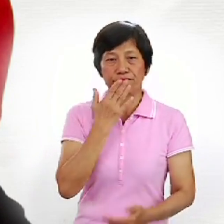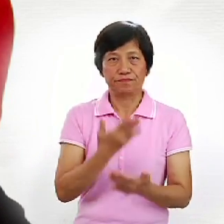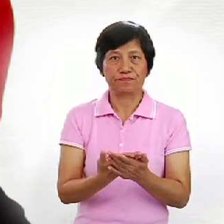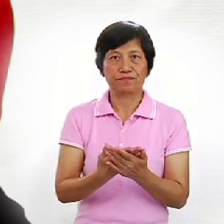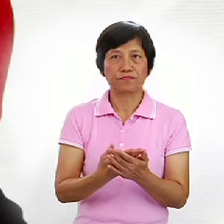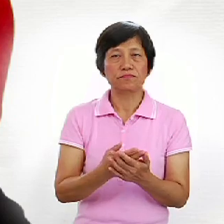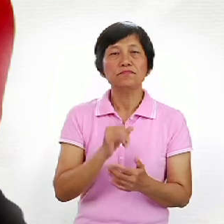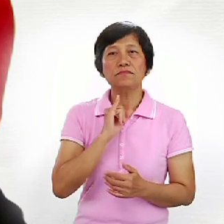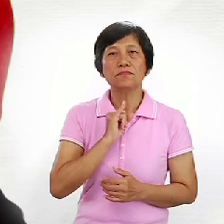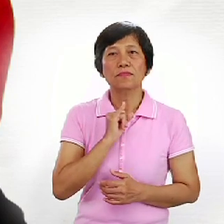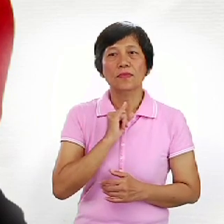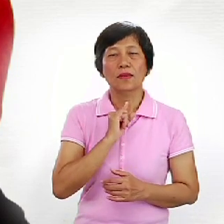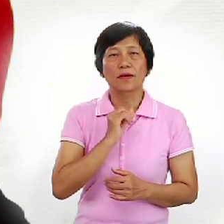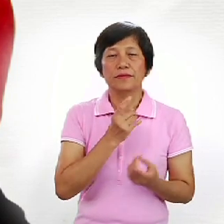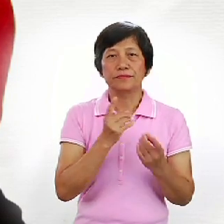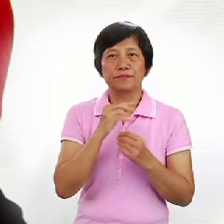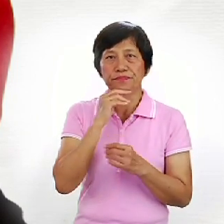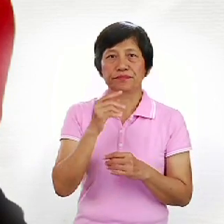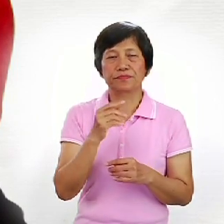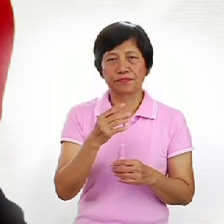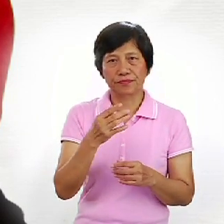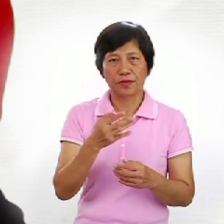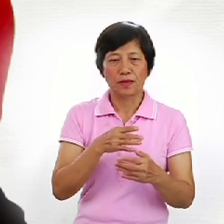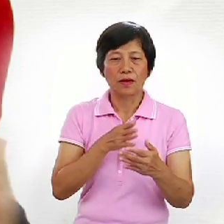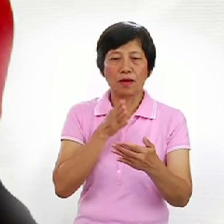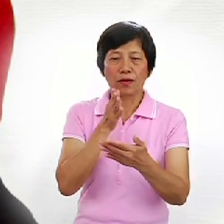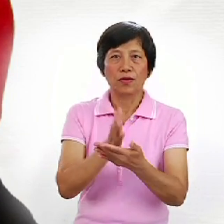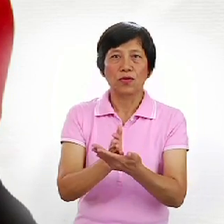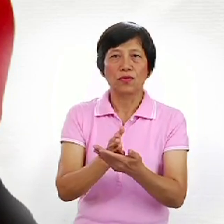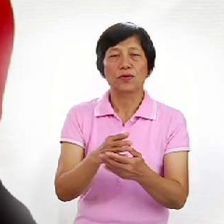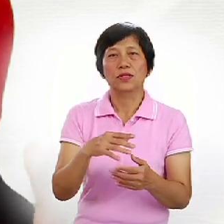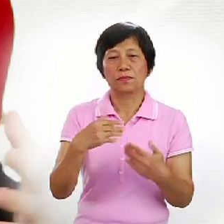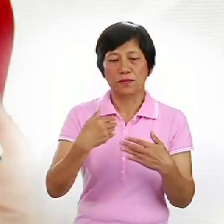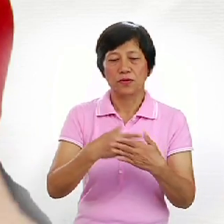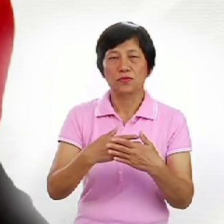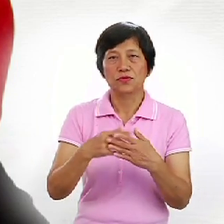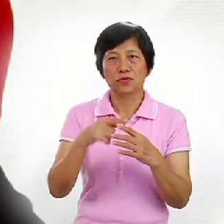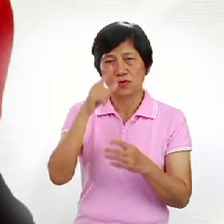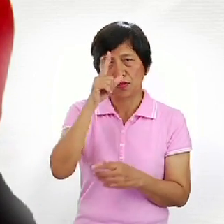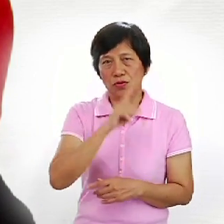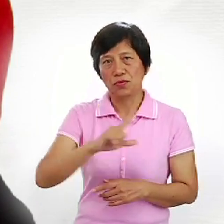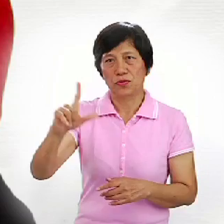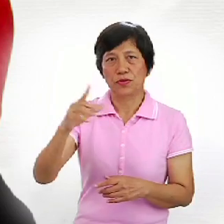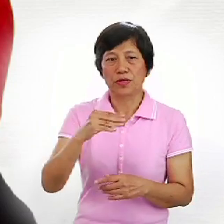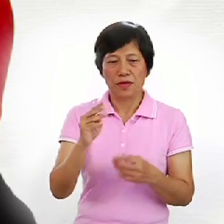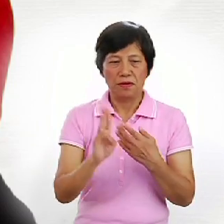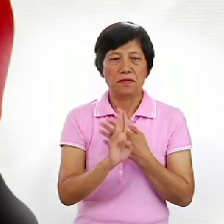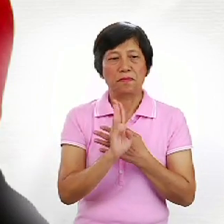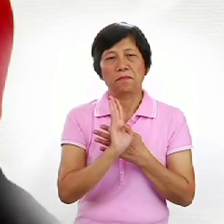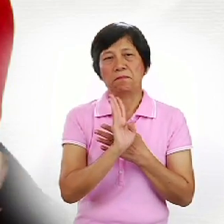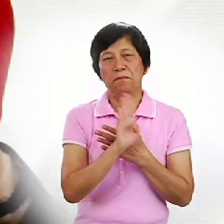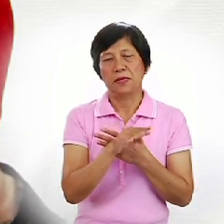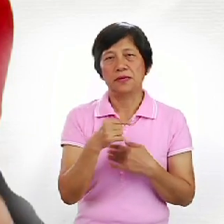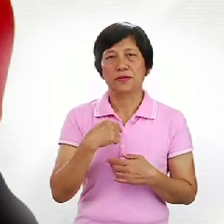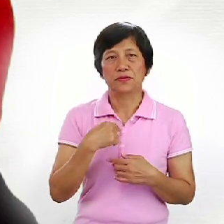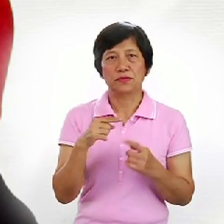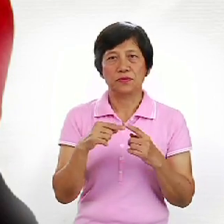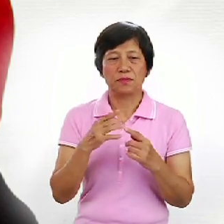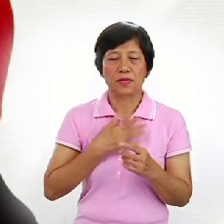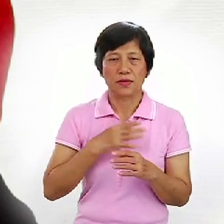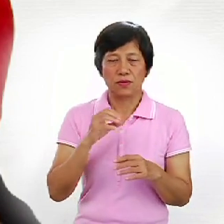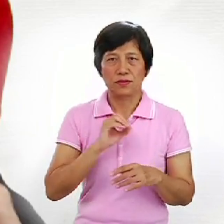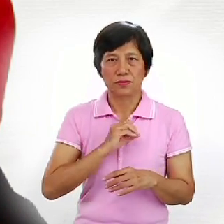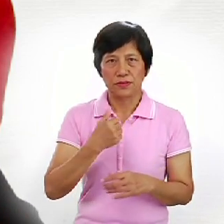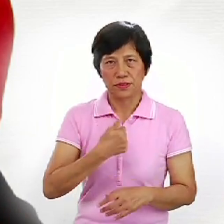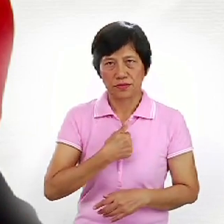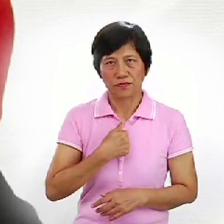not get to know the Lord and become close to the Lord and then I am brought back to my shell. No. The height of